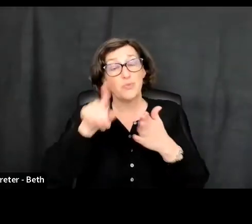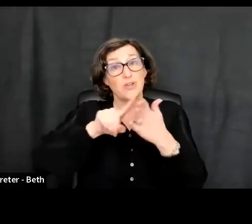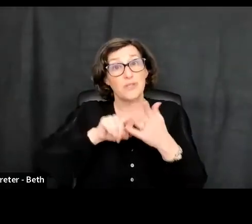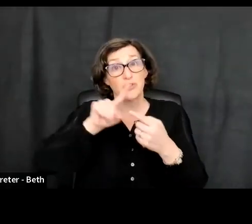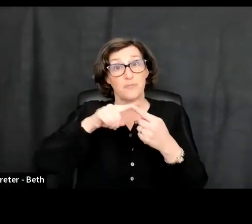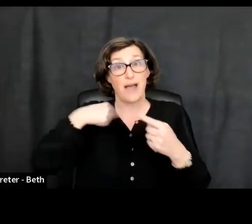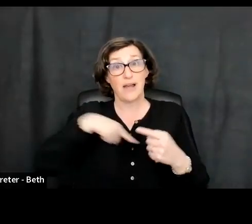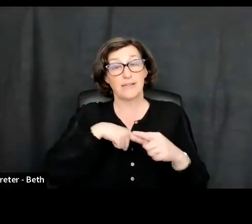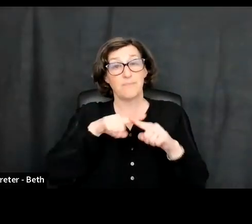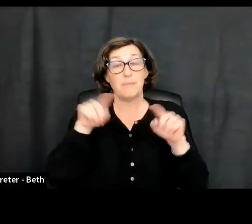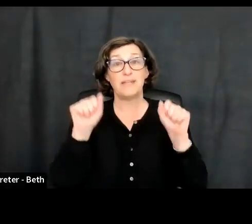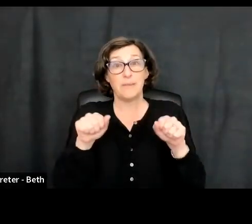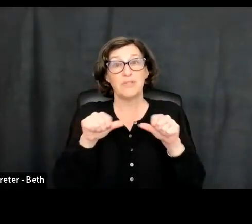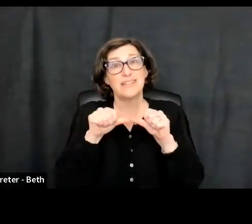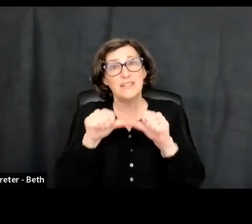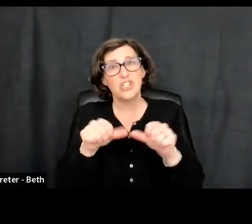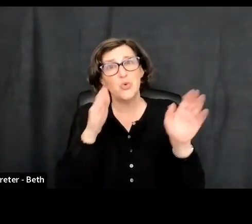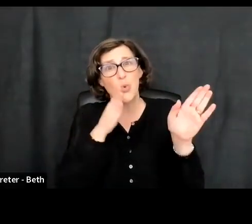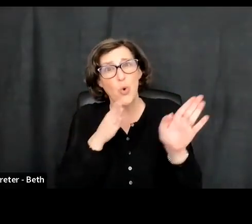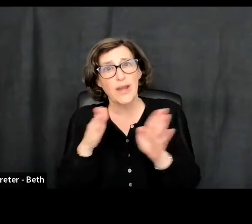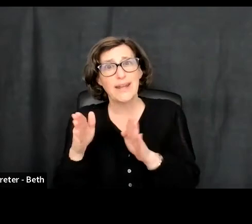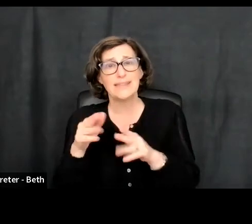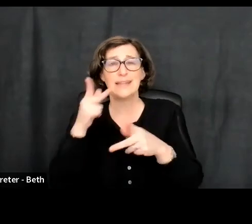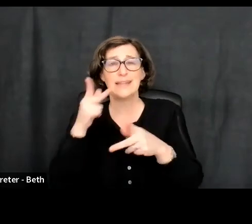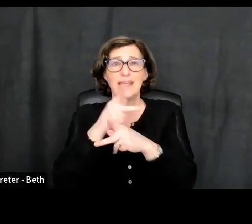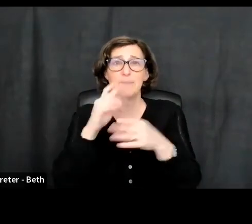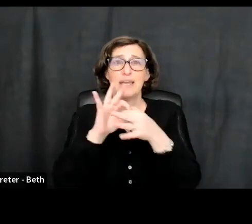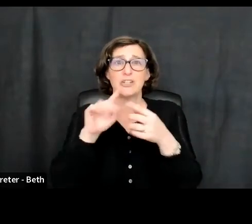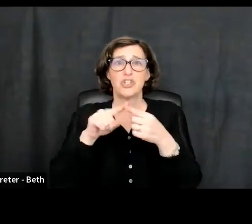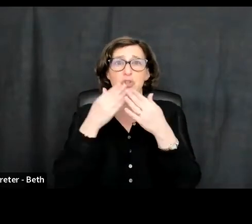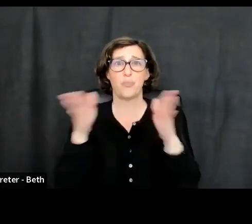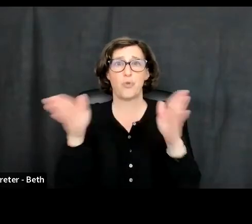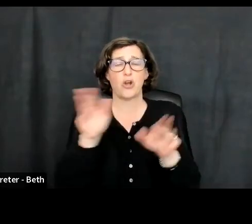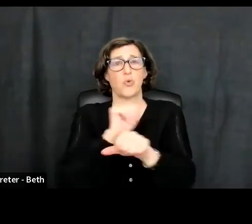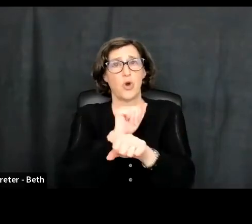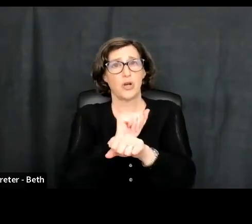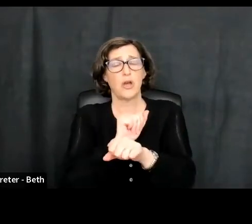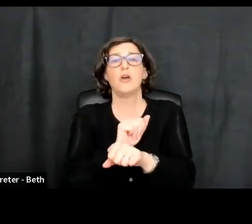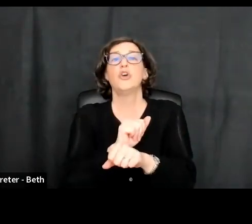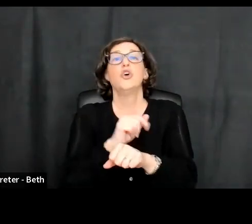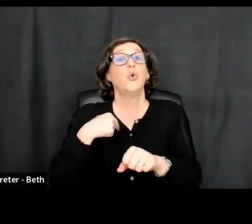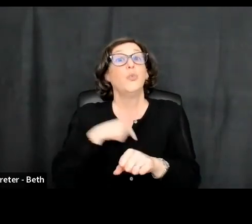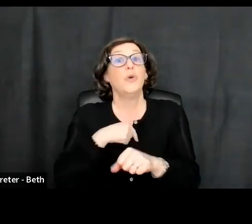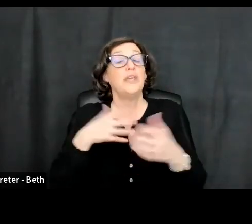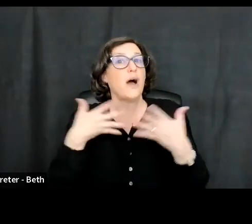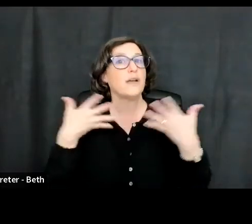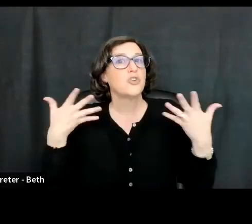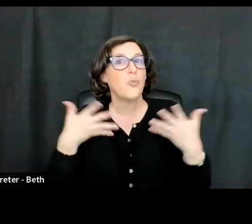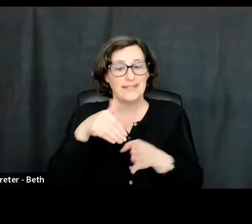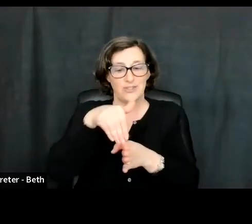able to continue organizing and retaining our connection to the broader collective work. What we ultimately want is to straddle this